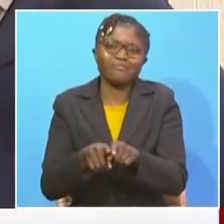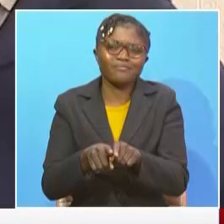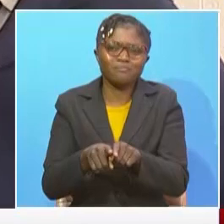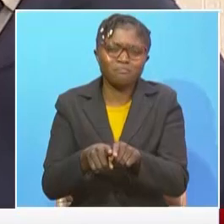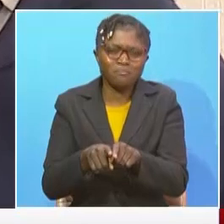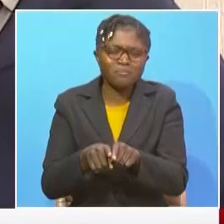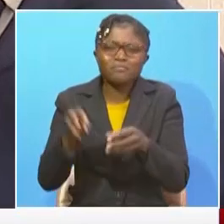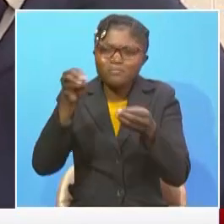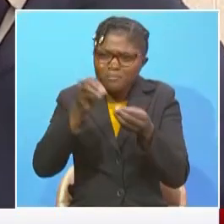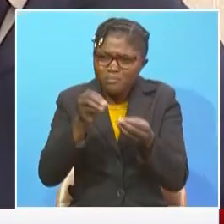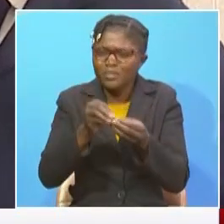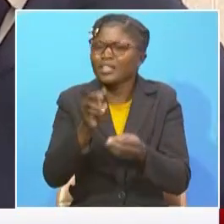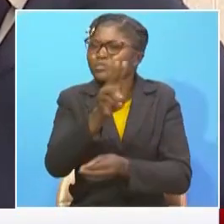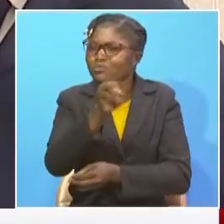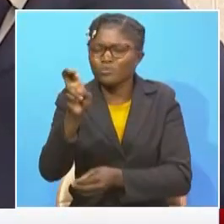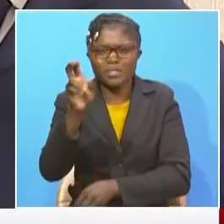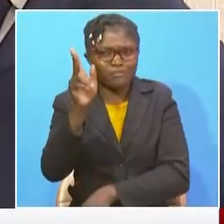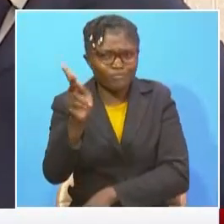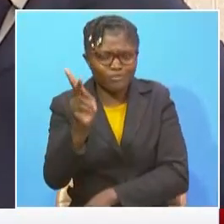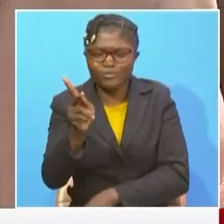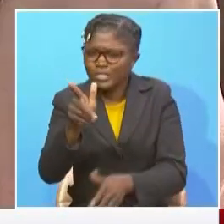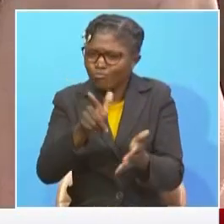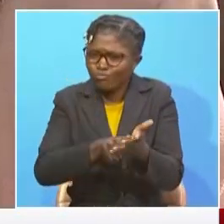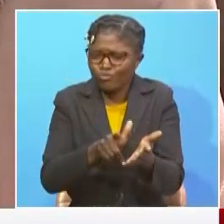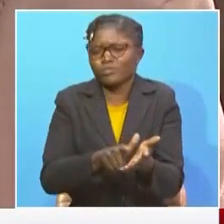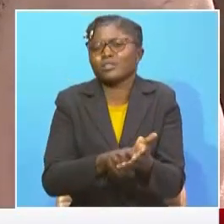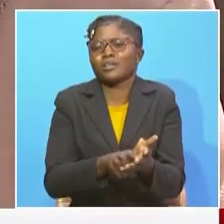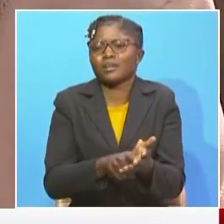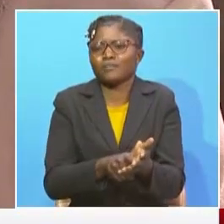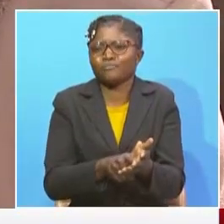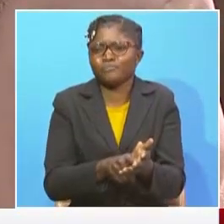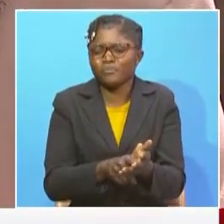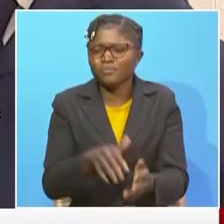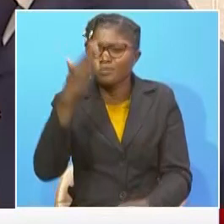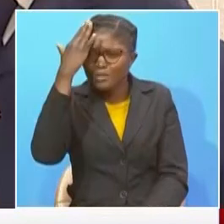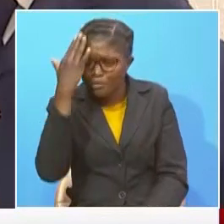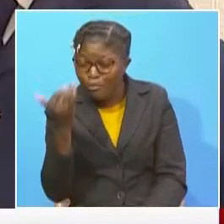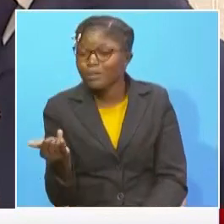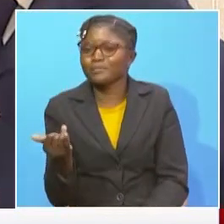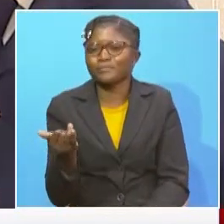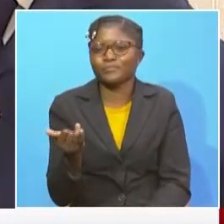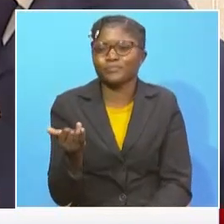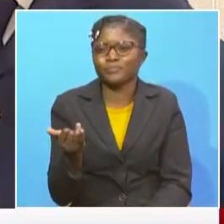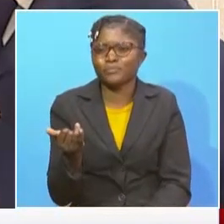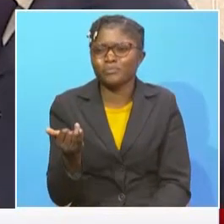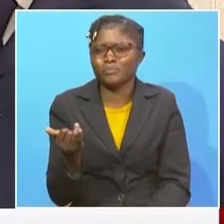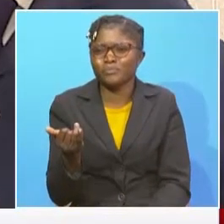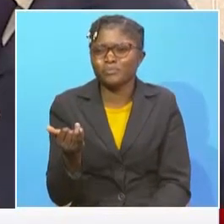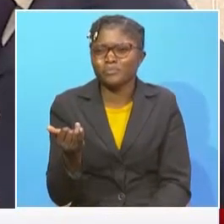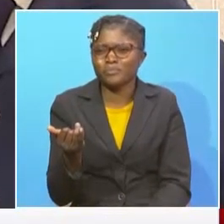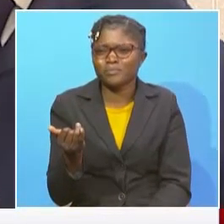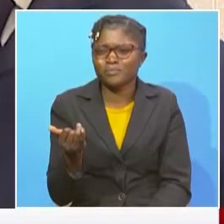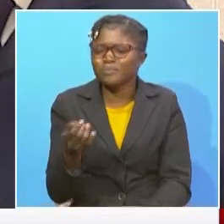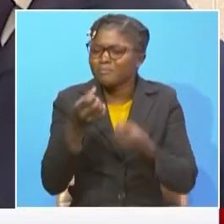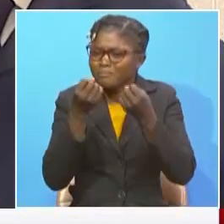than 2,000 kwacha in Lusaka. It's no wonder that our artisanal small-scale